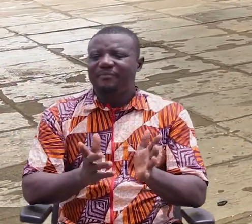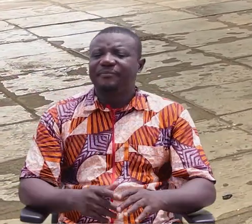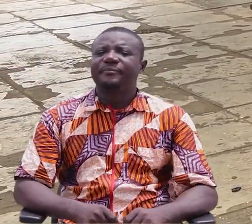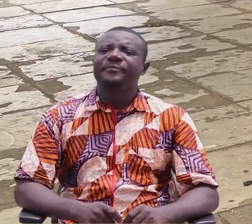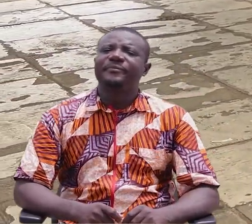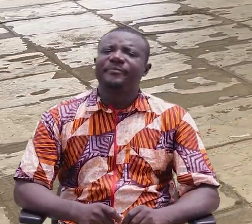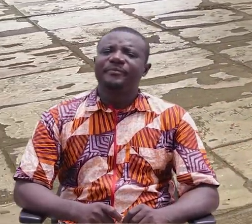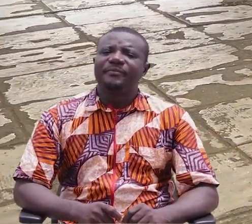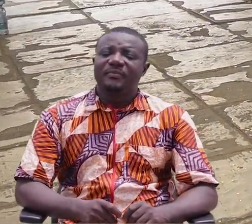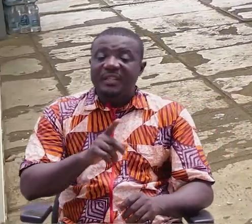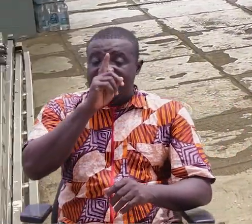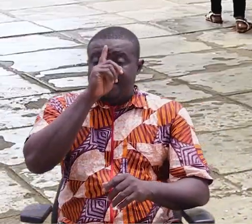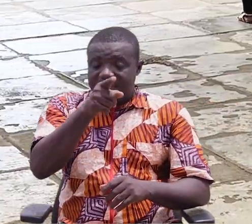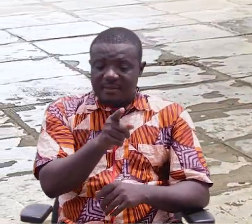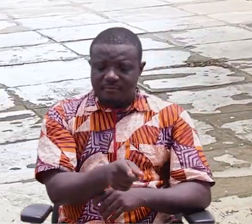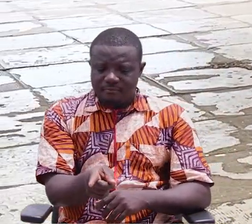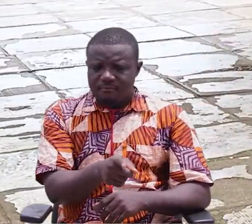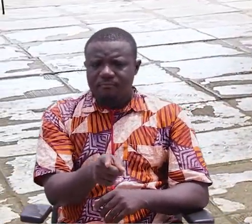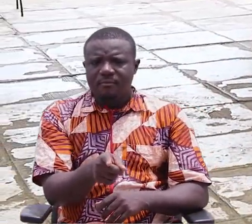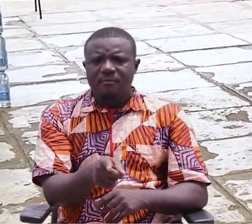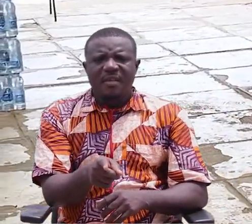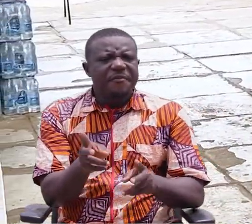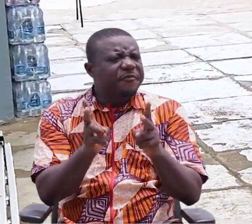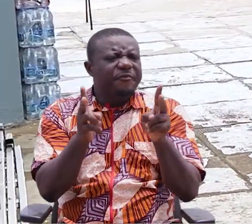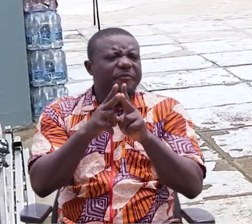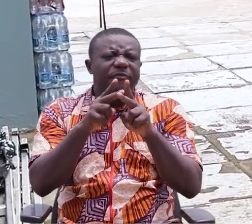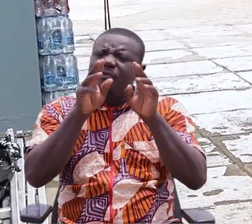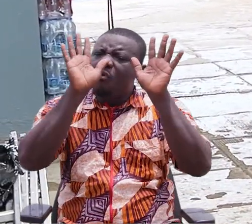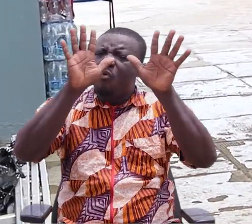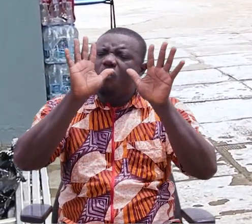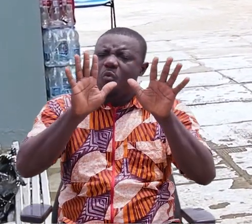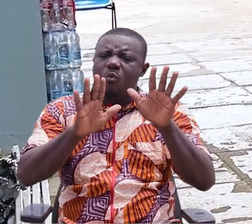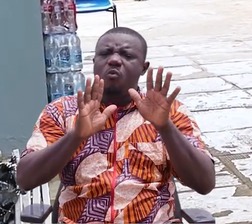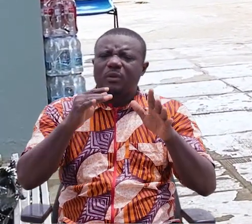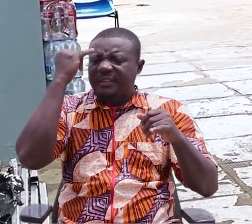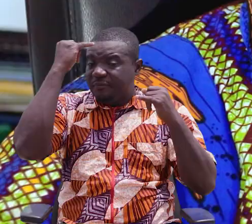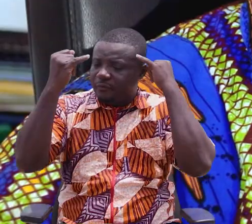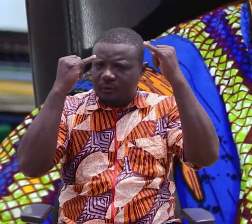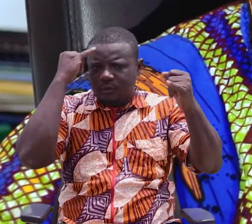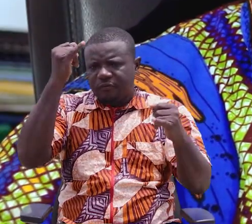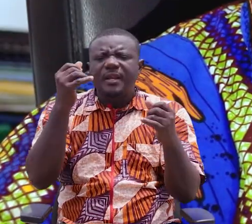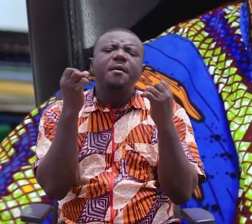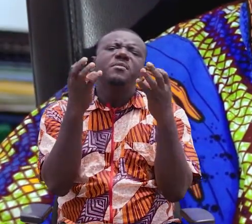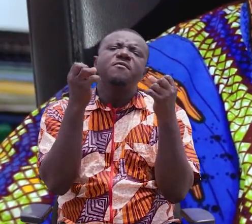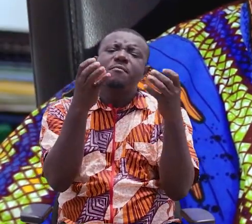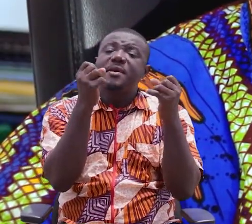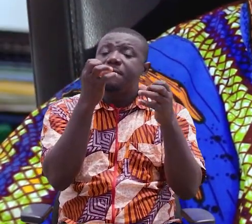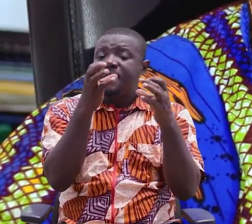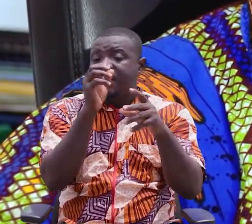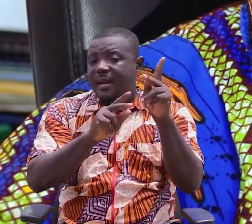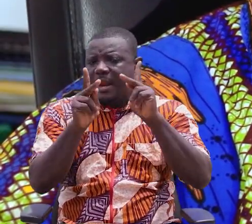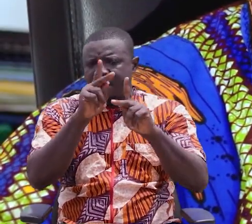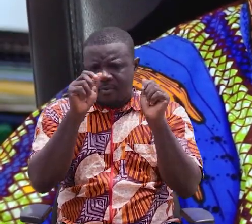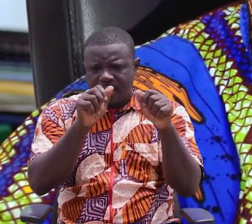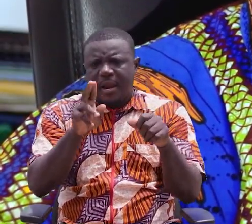was very low. The smart cane is a very wonderful innovation, and I believe